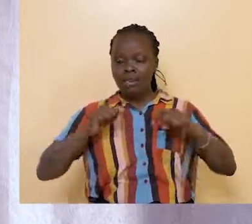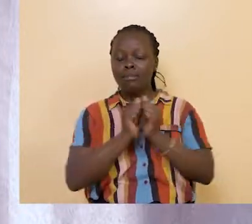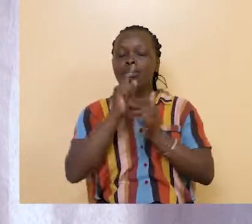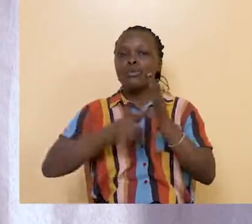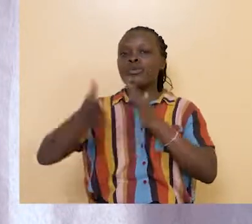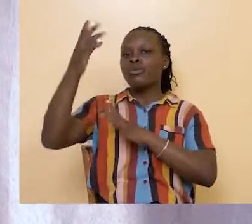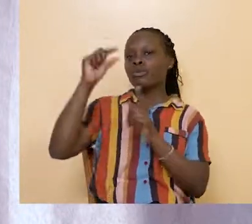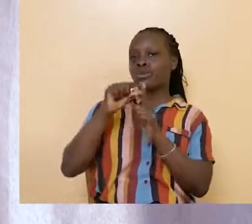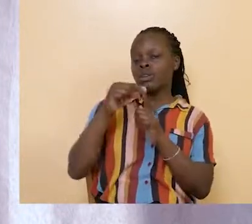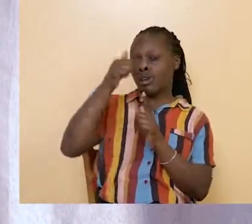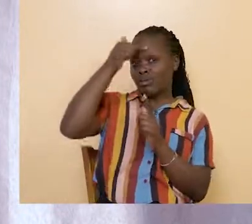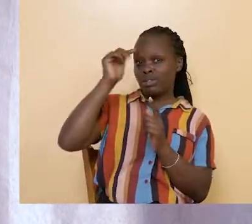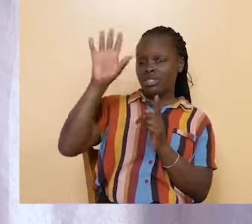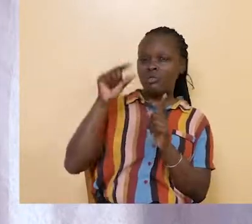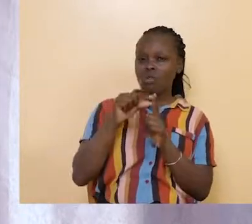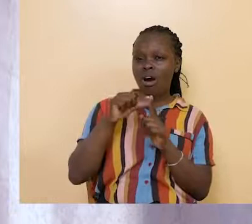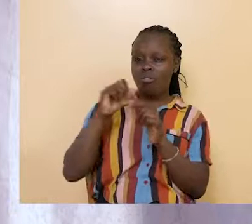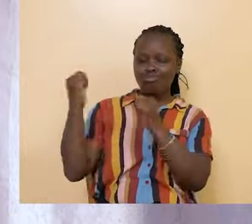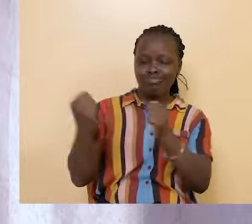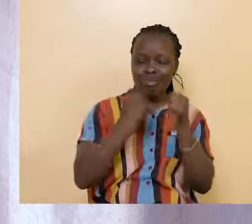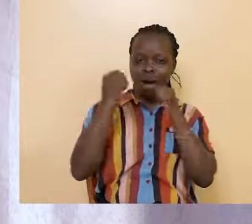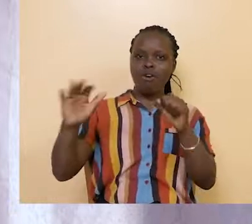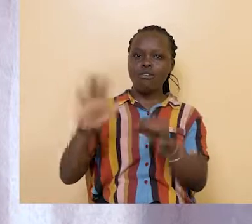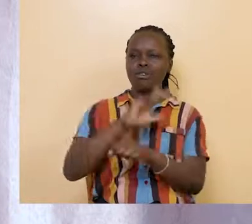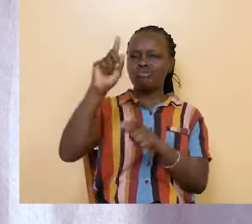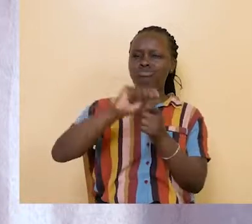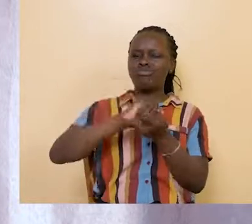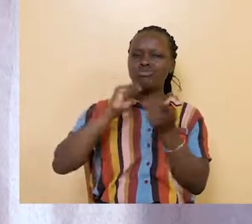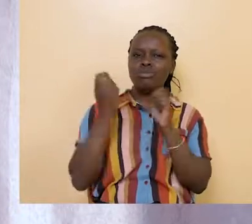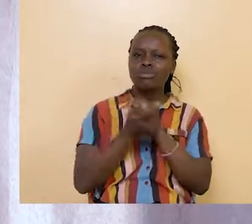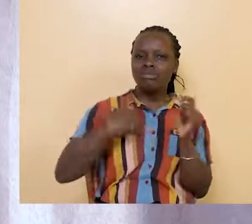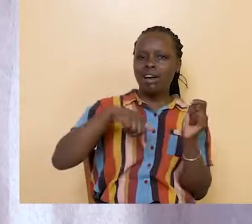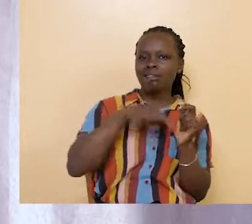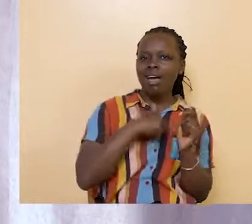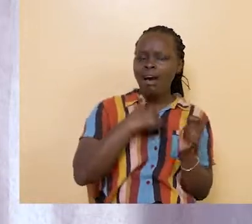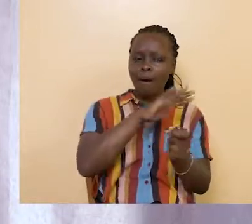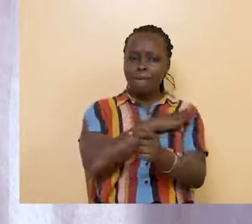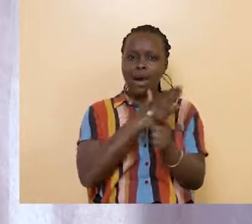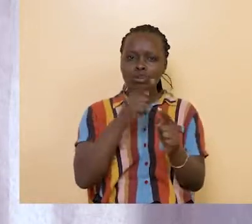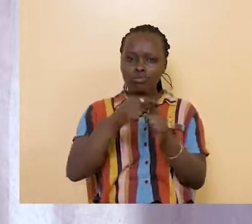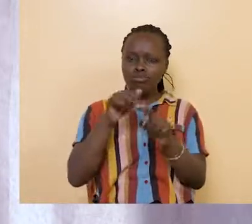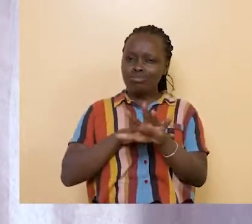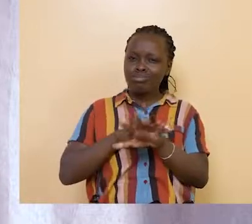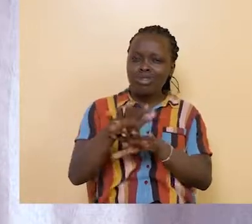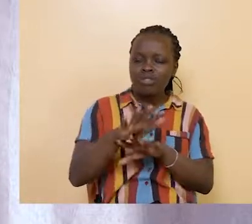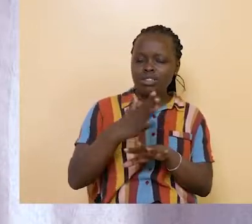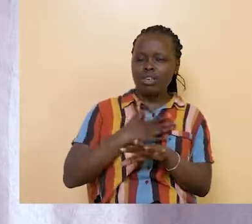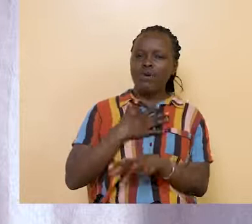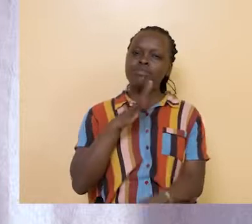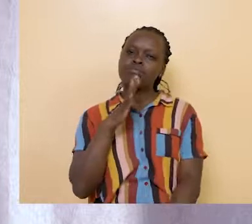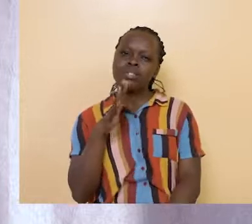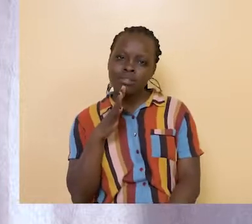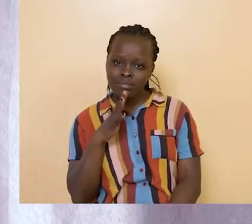word of God, because His word is powerful. It changes us, and it has the power to influence even our